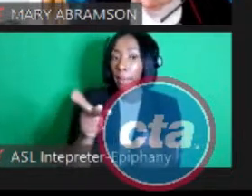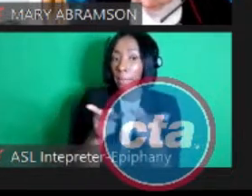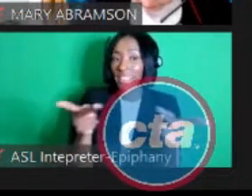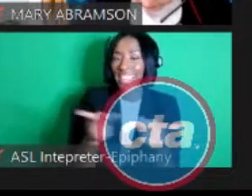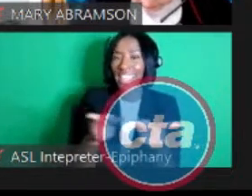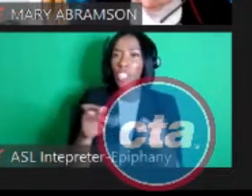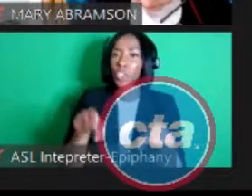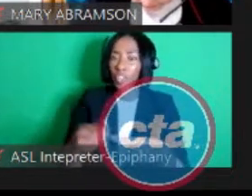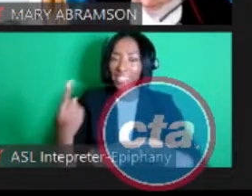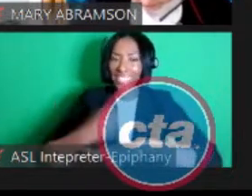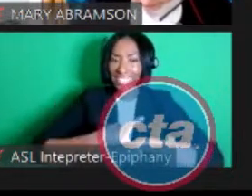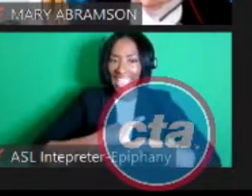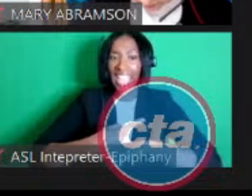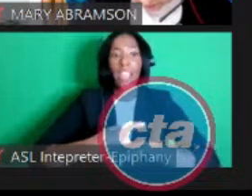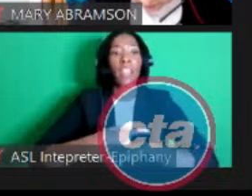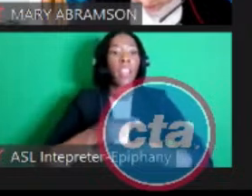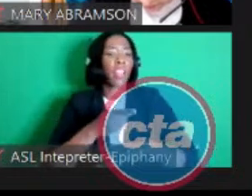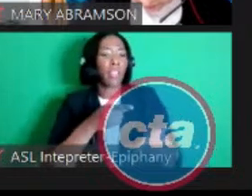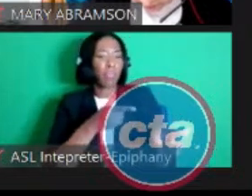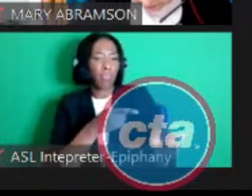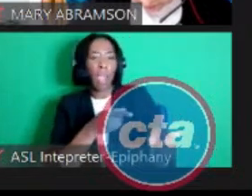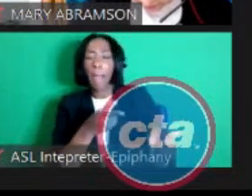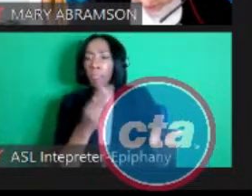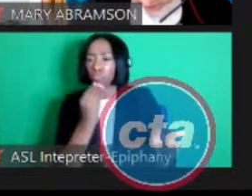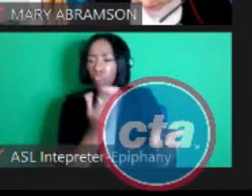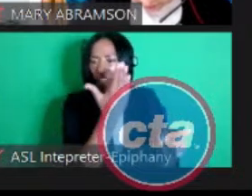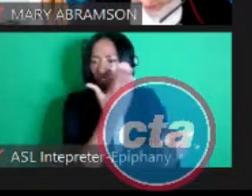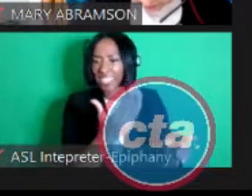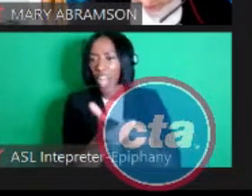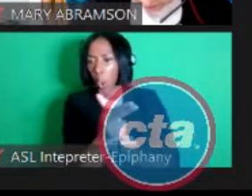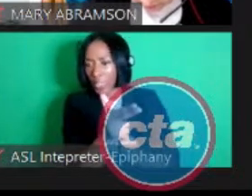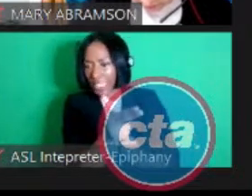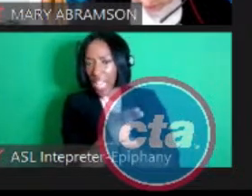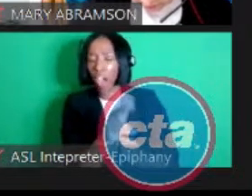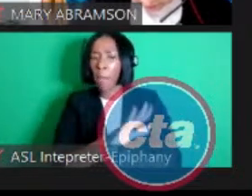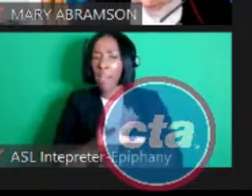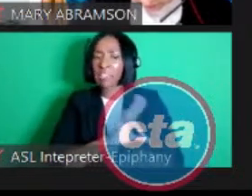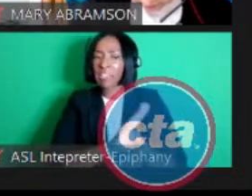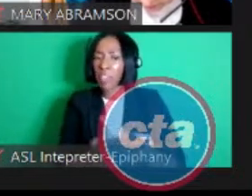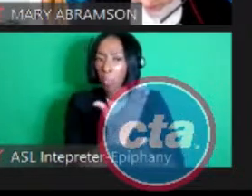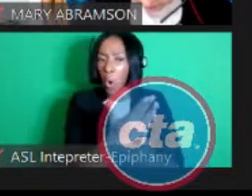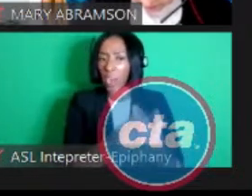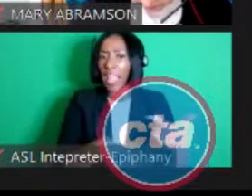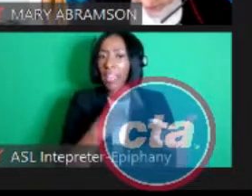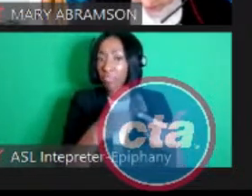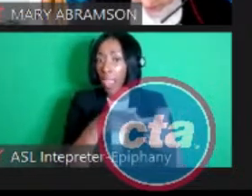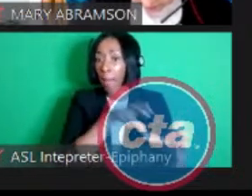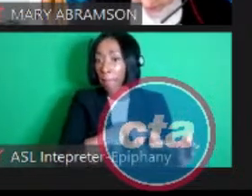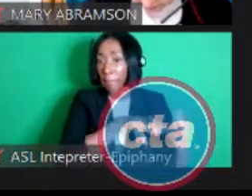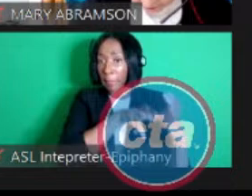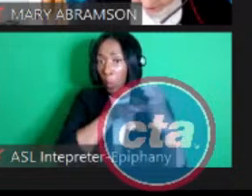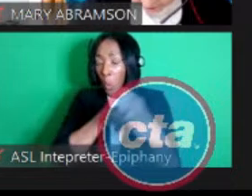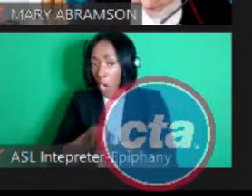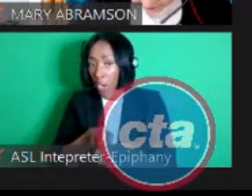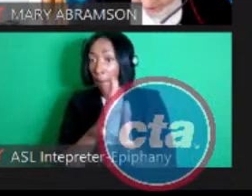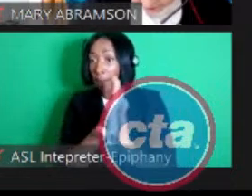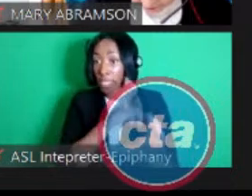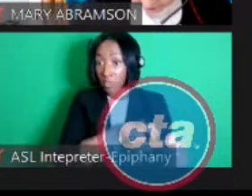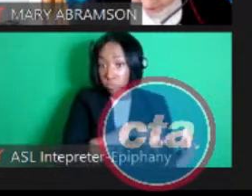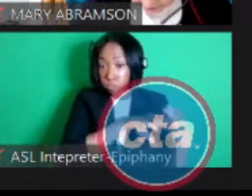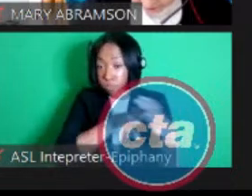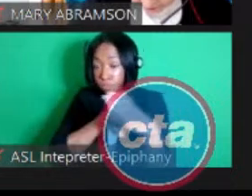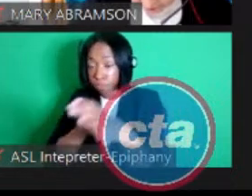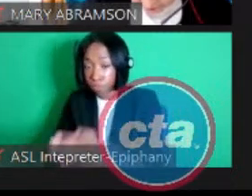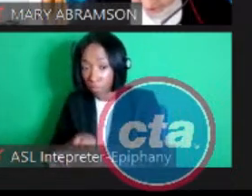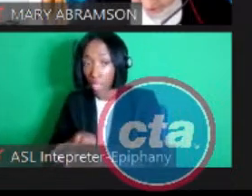Well, the delegations will have their breakfasts at their hotels about 7 in the morning. They will then board buses to go to